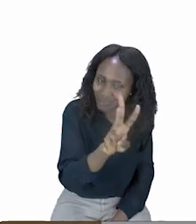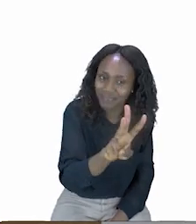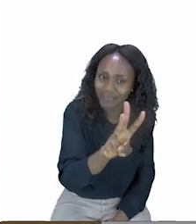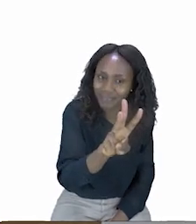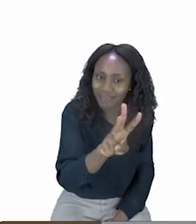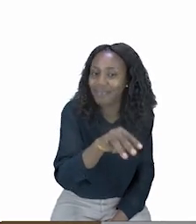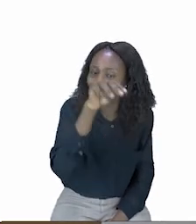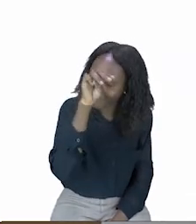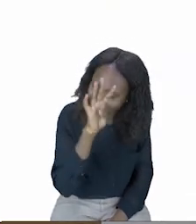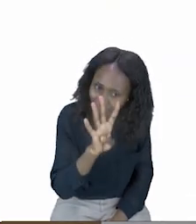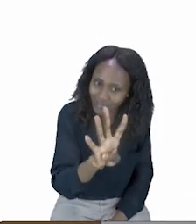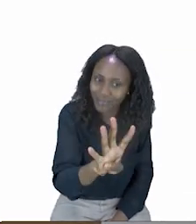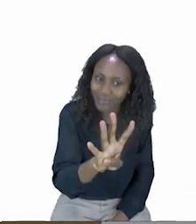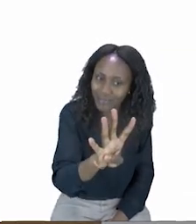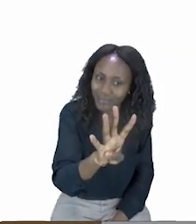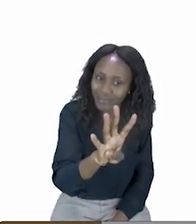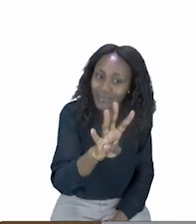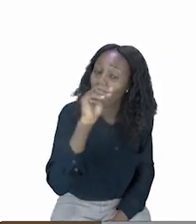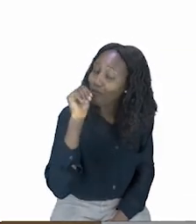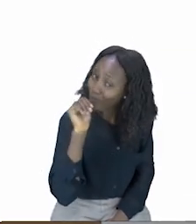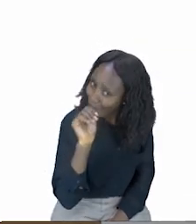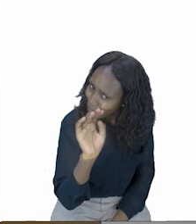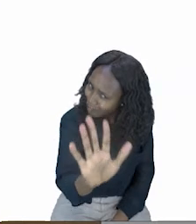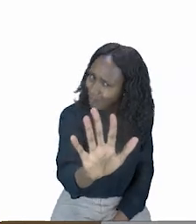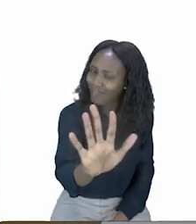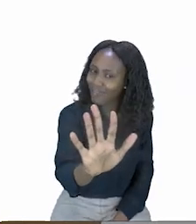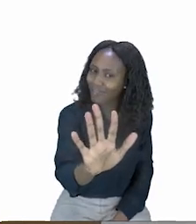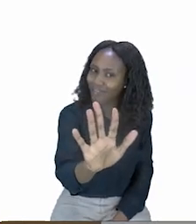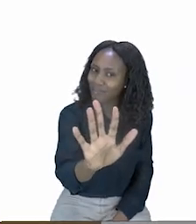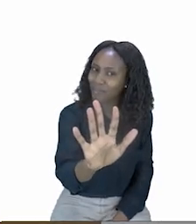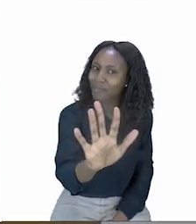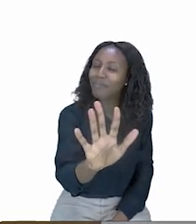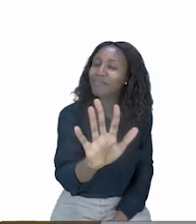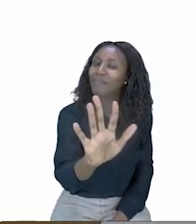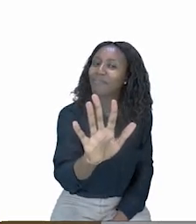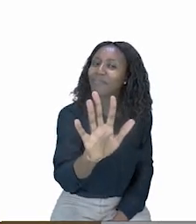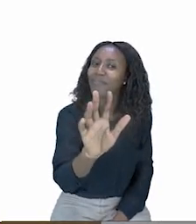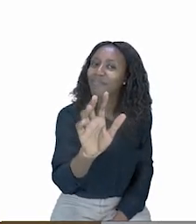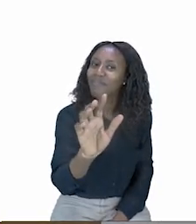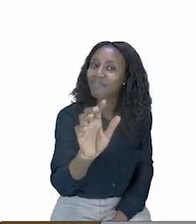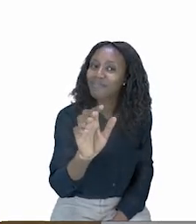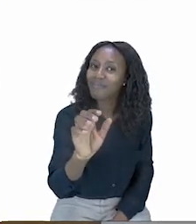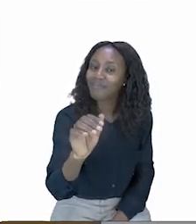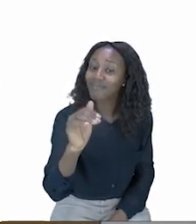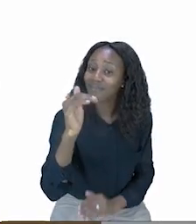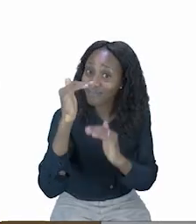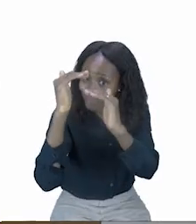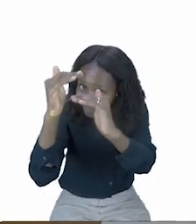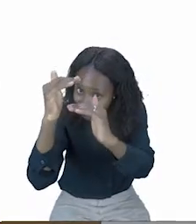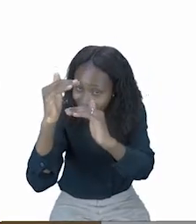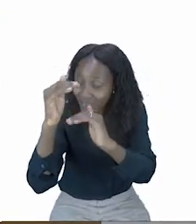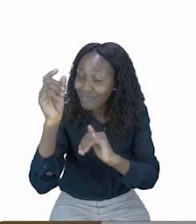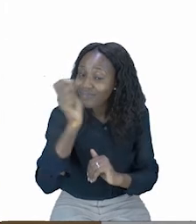3, 4, 5. So we are going to write our